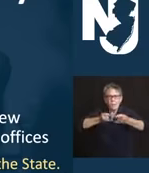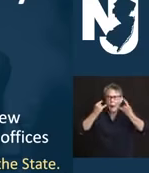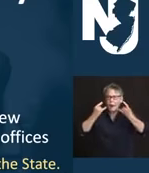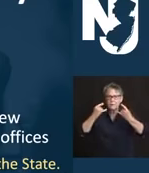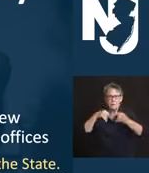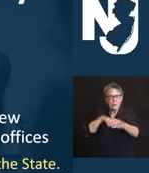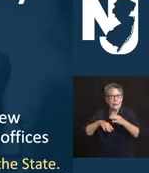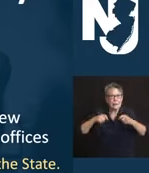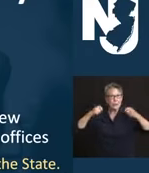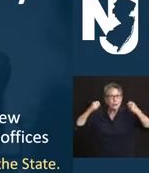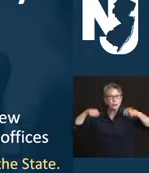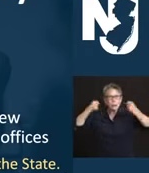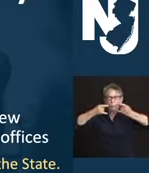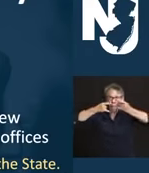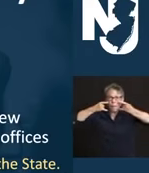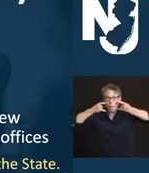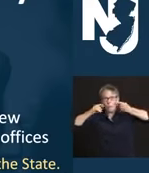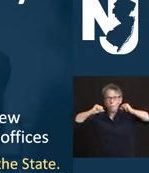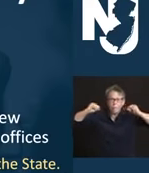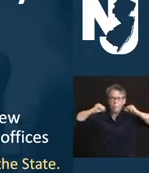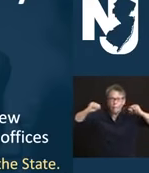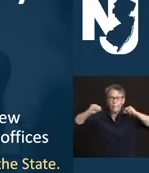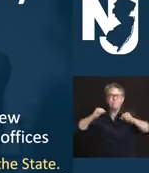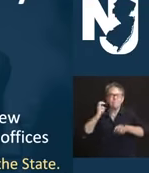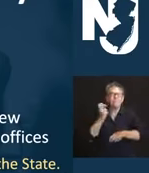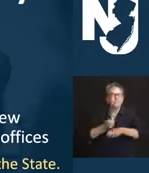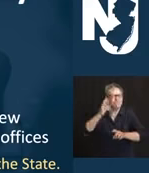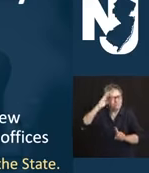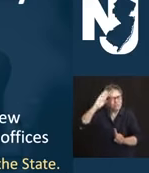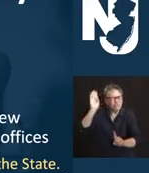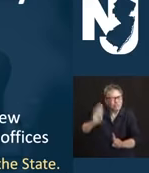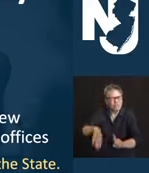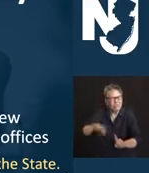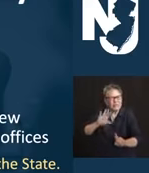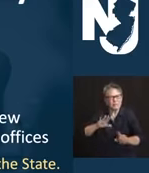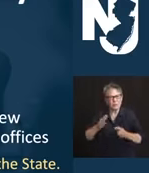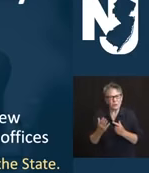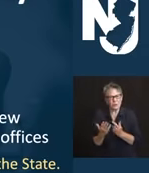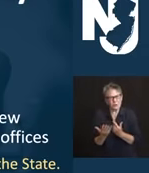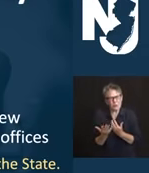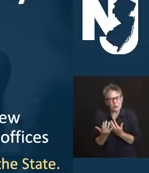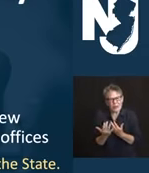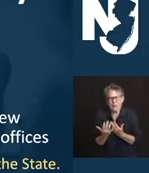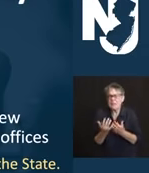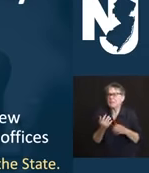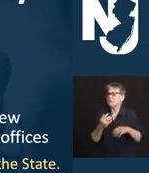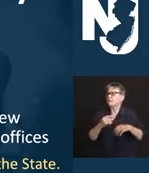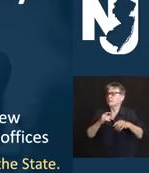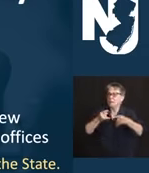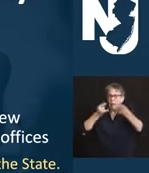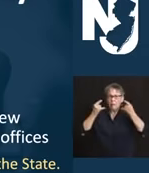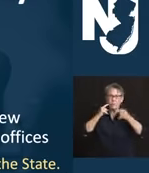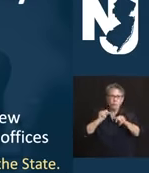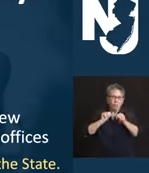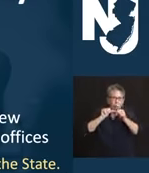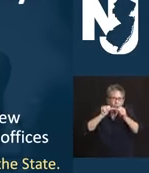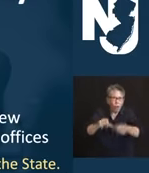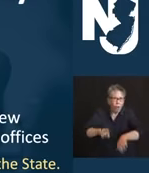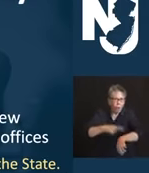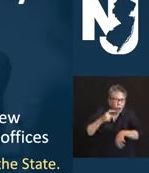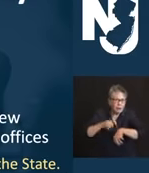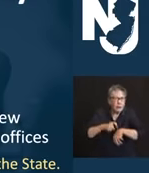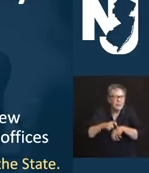restaurants, remain the most dangerous in terms of transmission. We will get there, but we will get there based on our data and